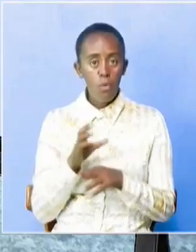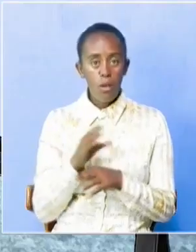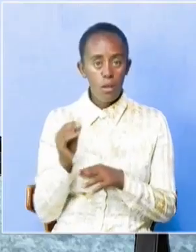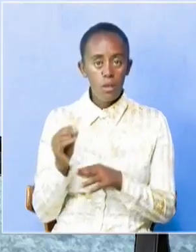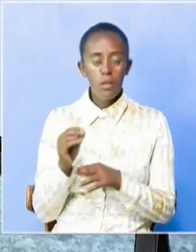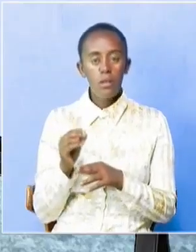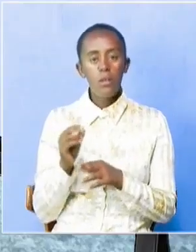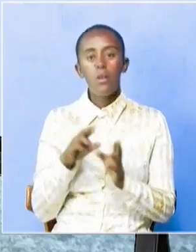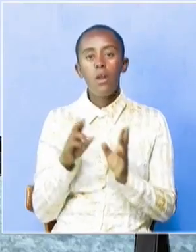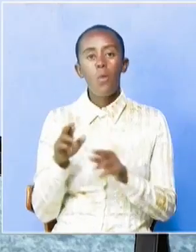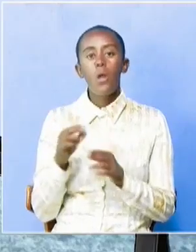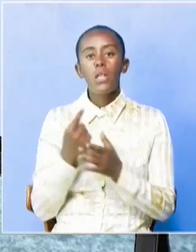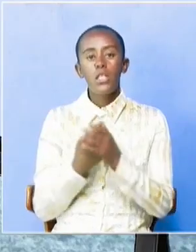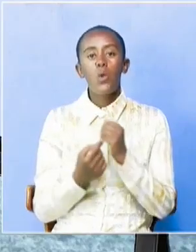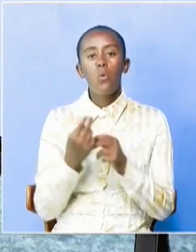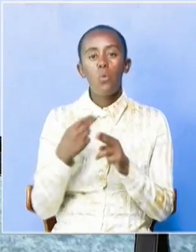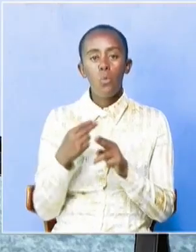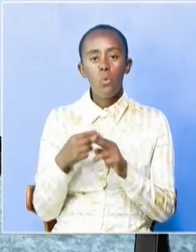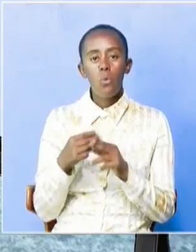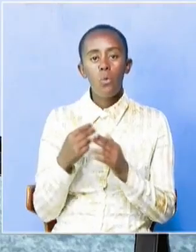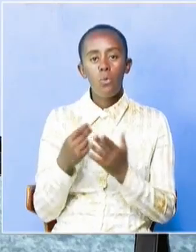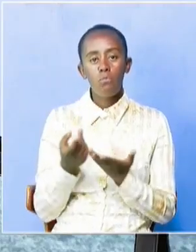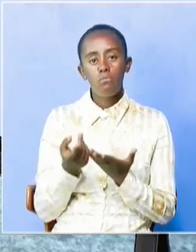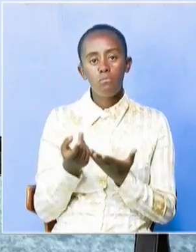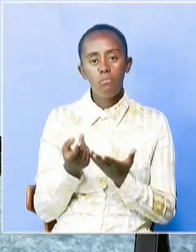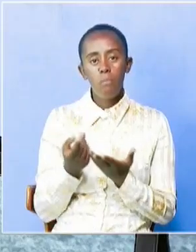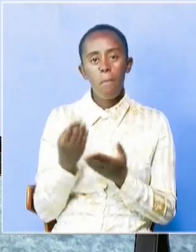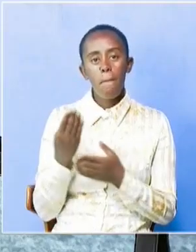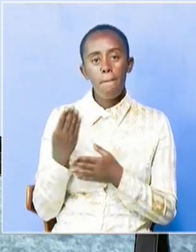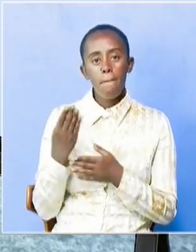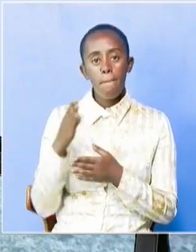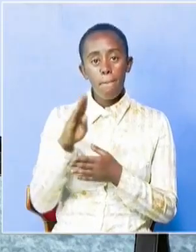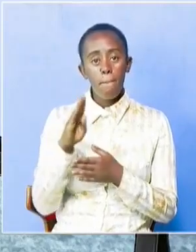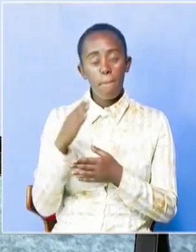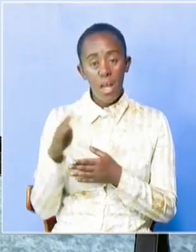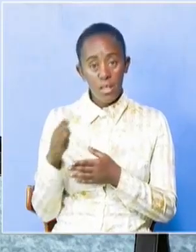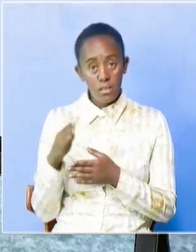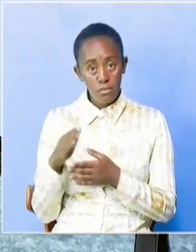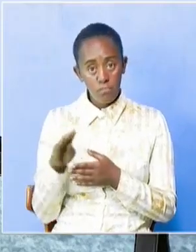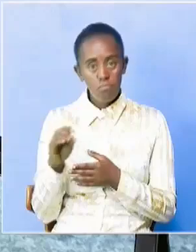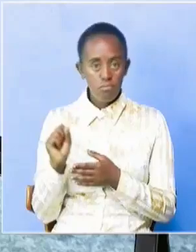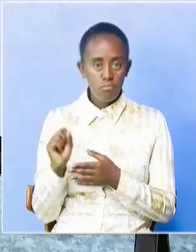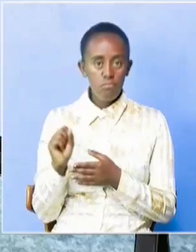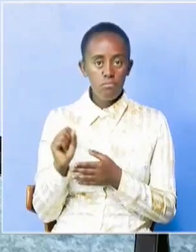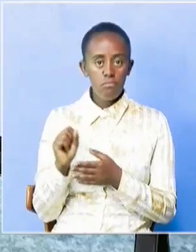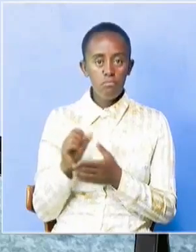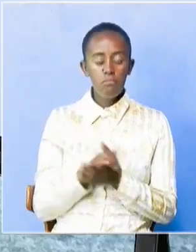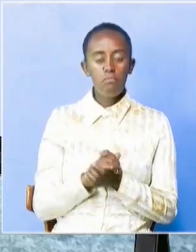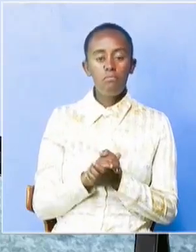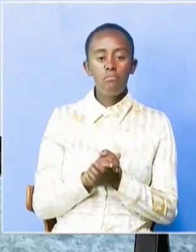regular singular noun. It becomes, when it's pens, and then it becomes what?